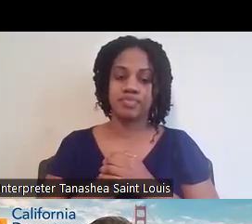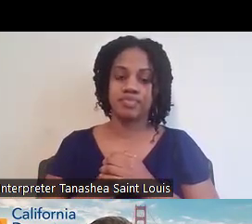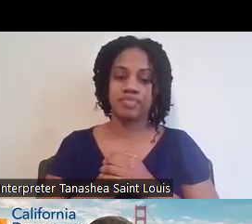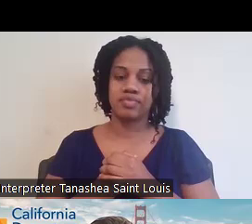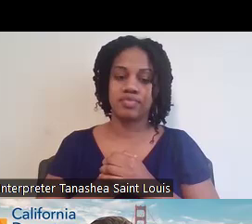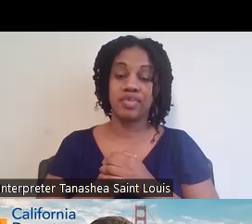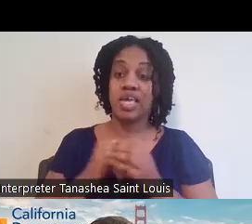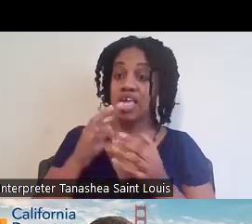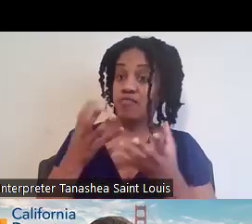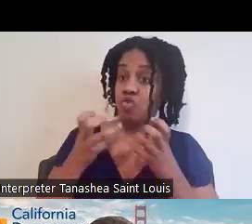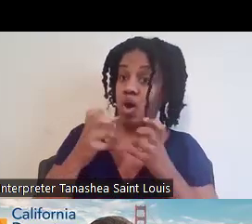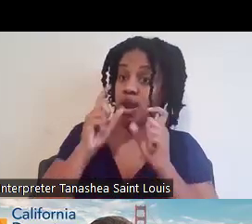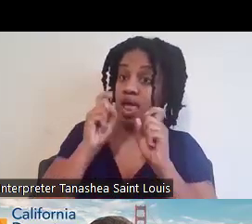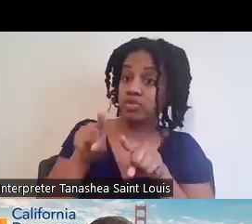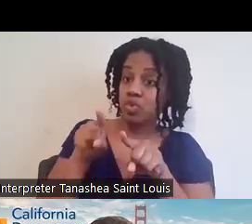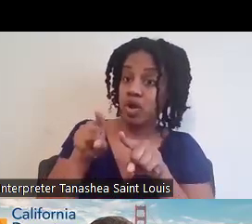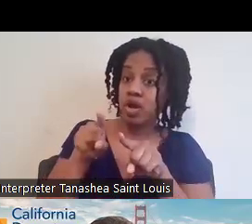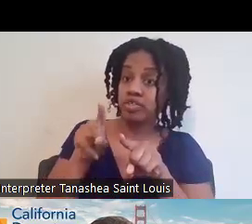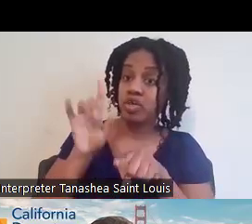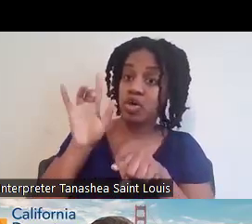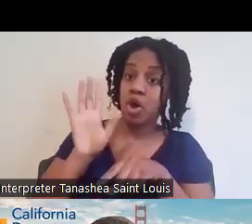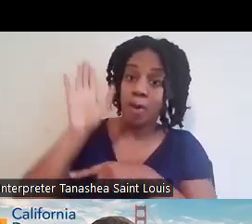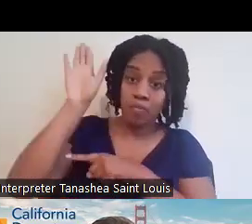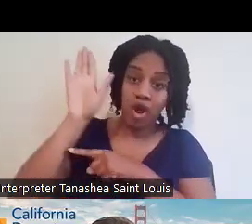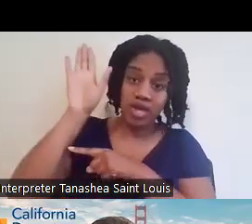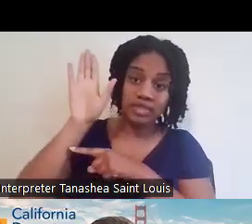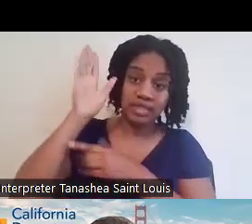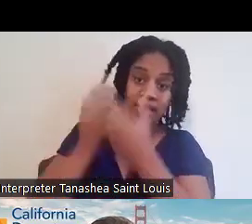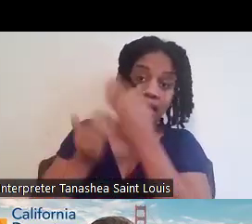Again, if you want to ask a question, press the raise hand icon.